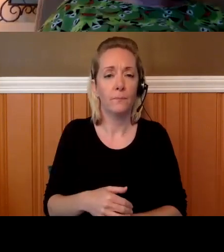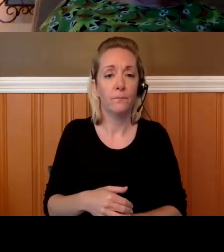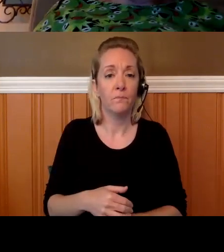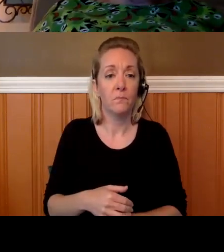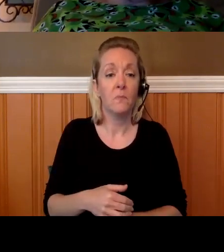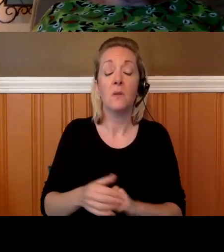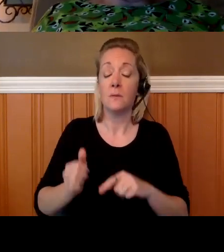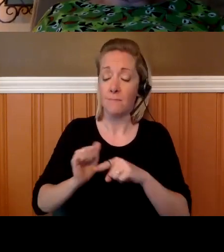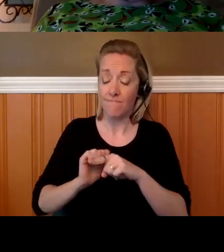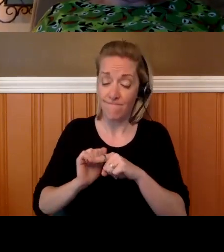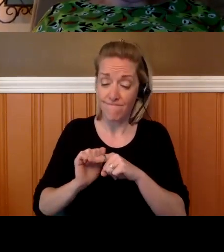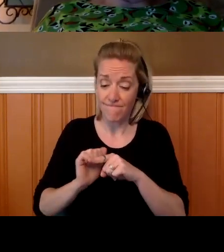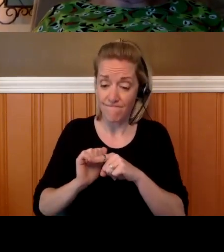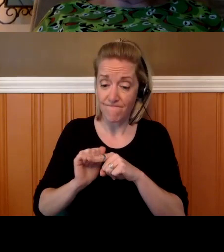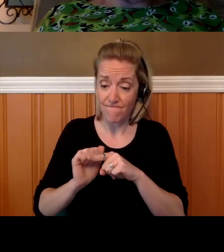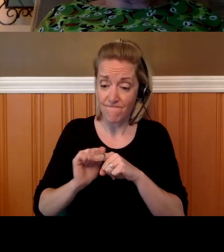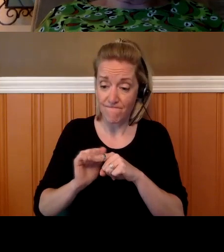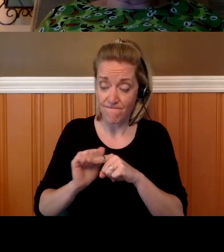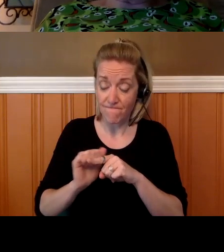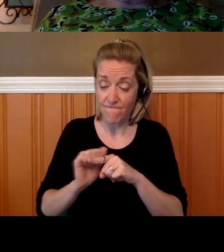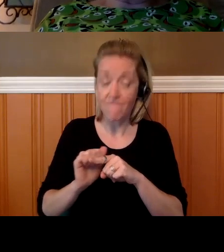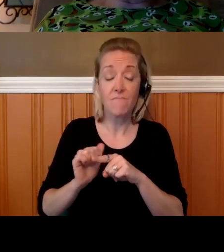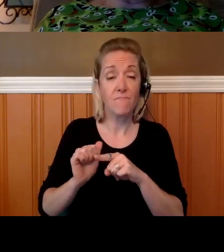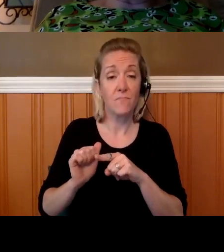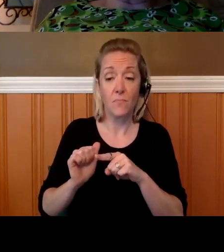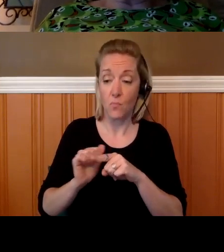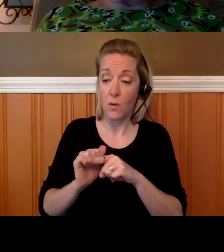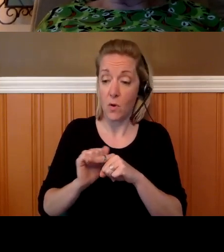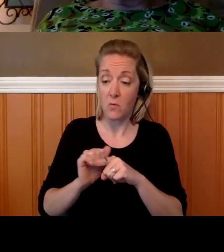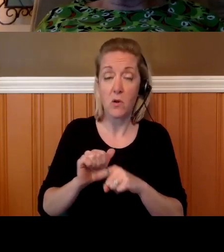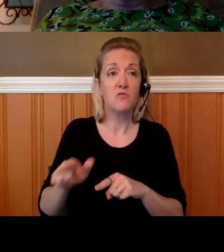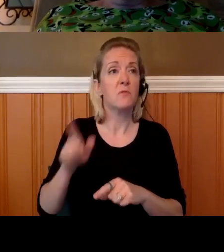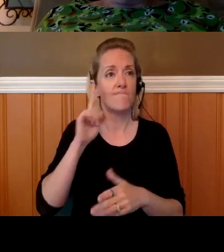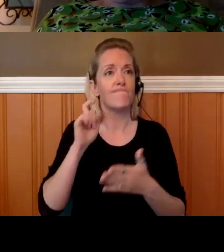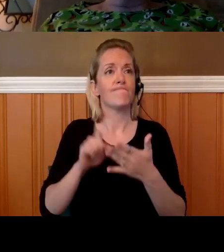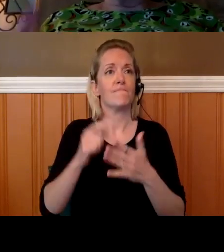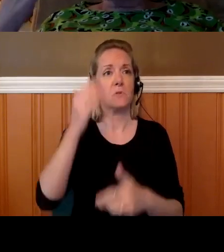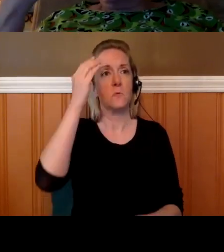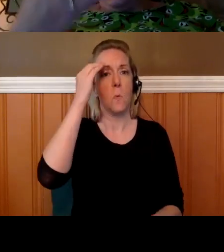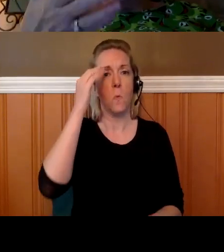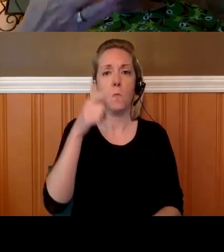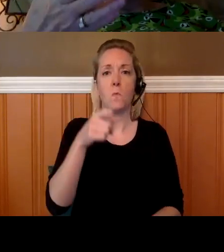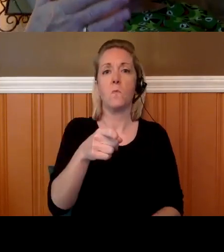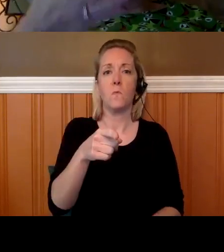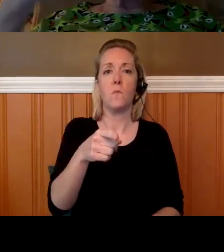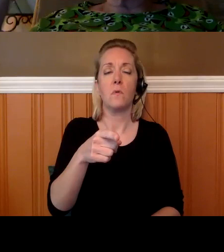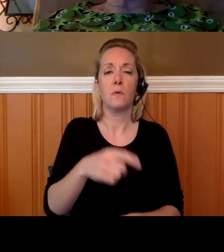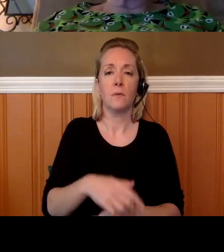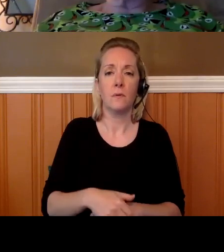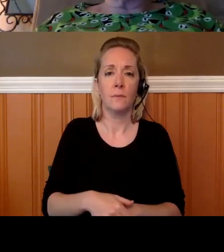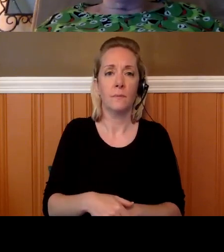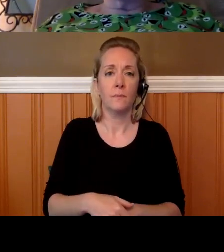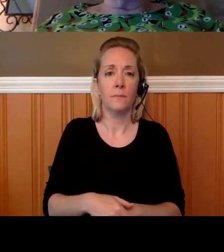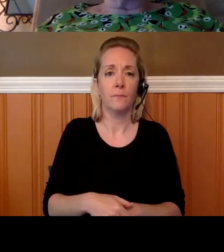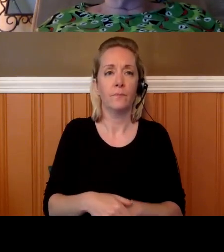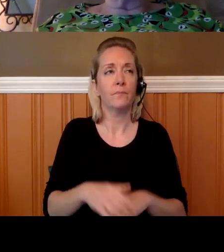long before, you know, we could say it's time to go use the bathroom, and she had the sign, and then there was a sign on